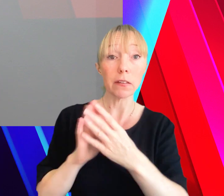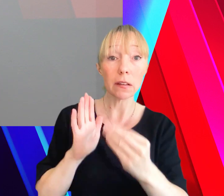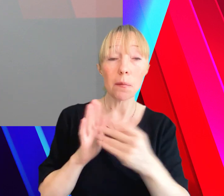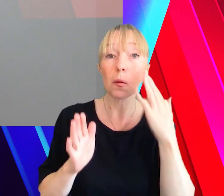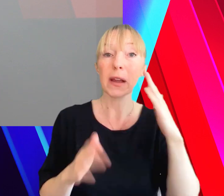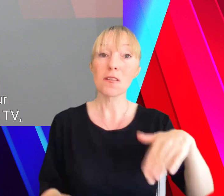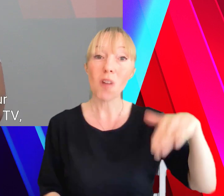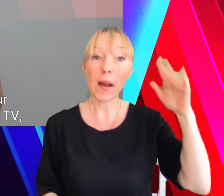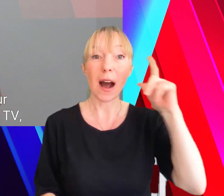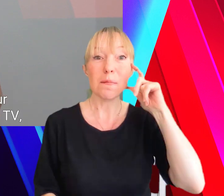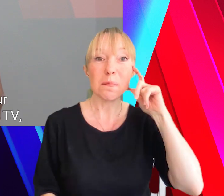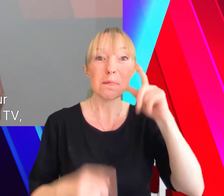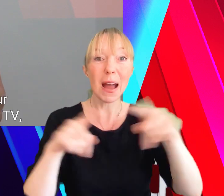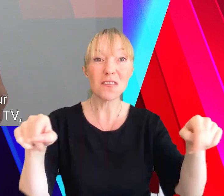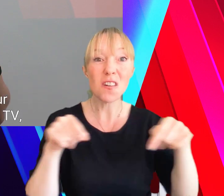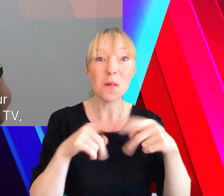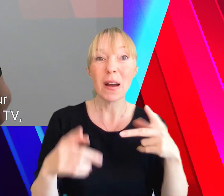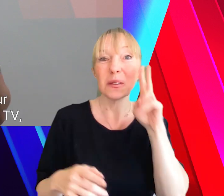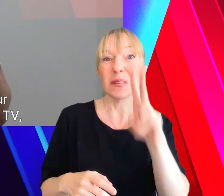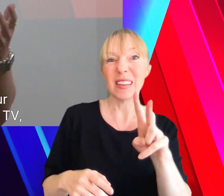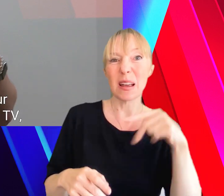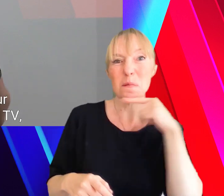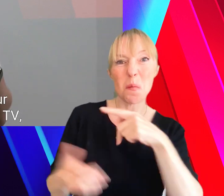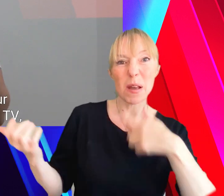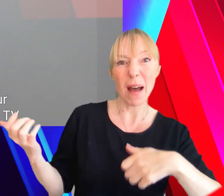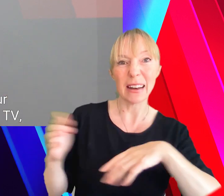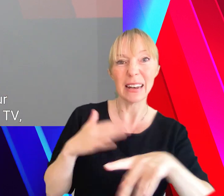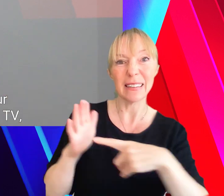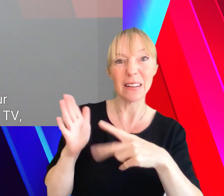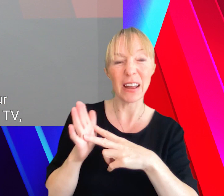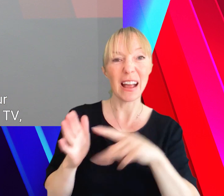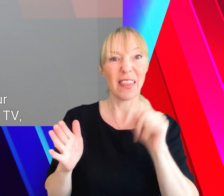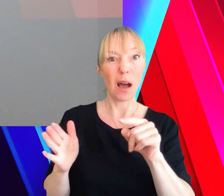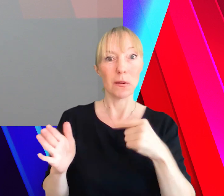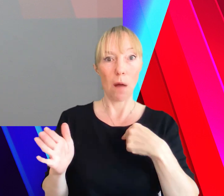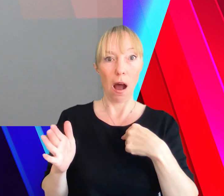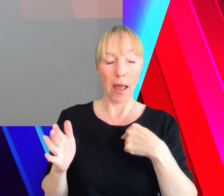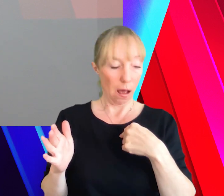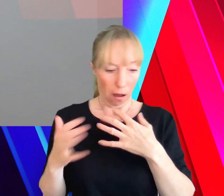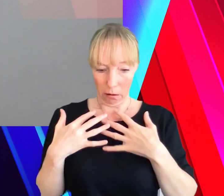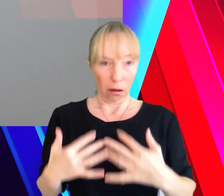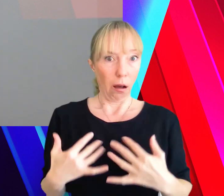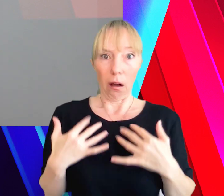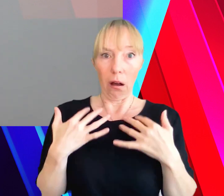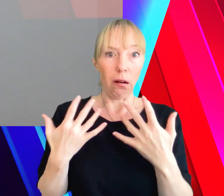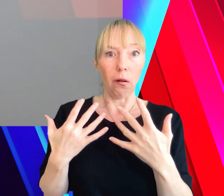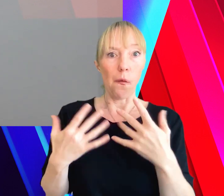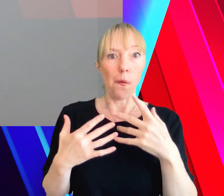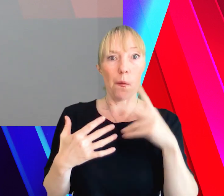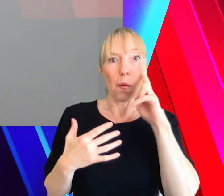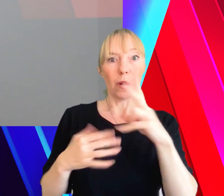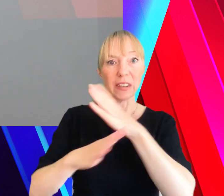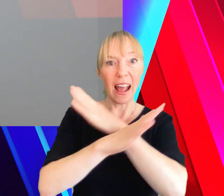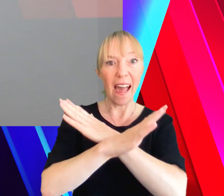bands, for example, when you're growing up or like in your bedroom and you see a boy band on TV, it's like, this was my like awakening. It was like watching X Factor.